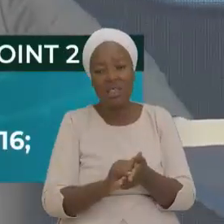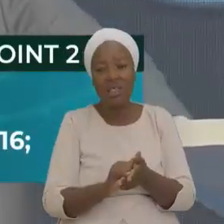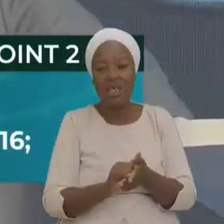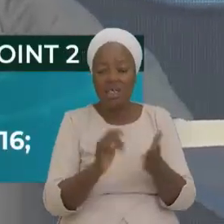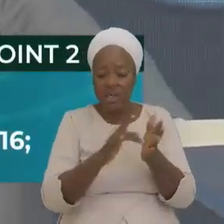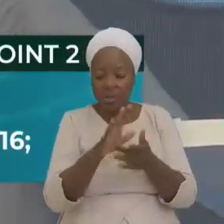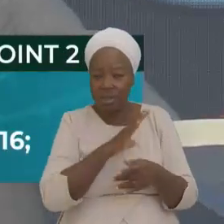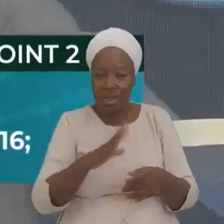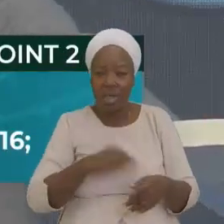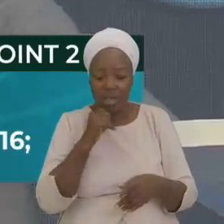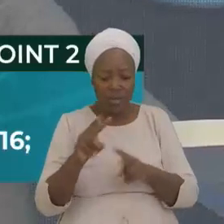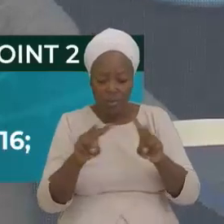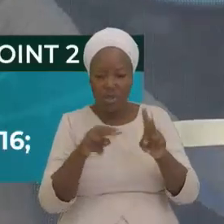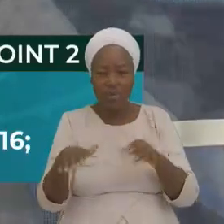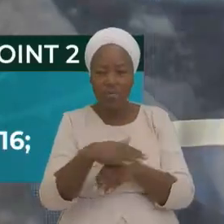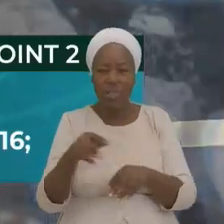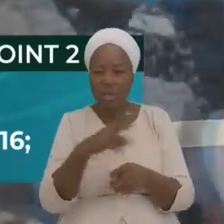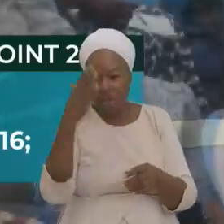and touching what they are touching.